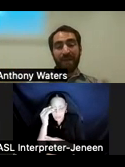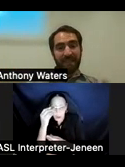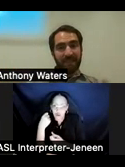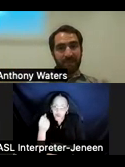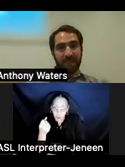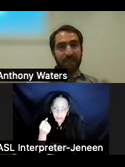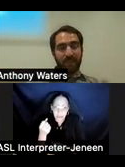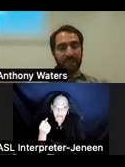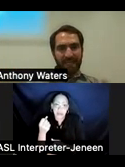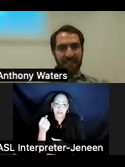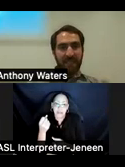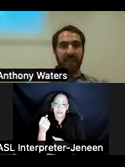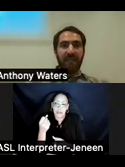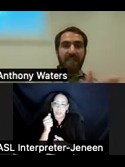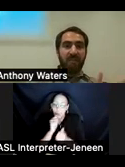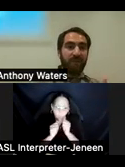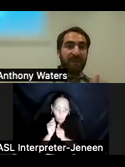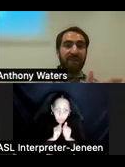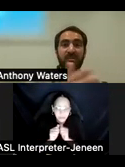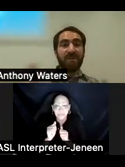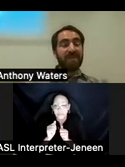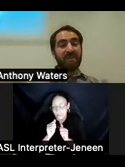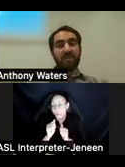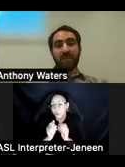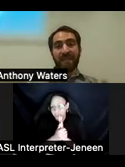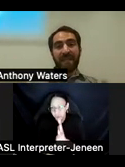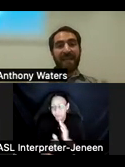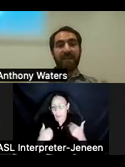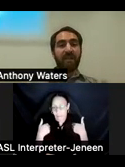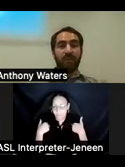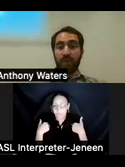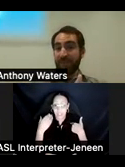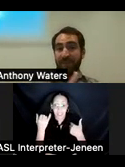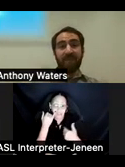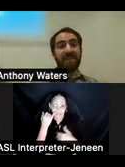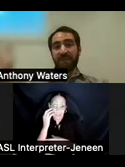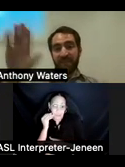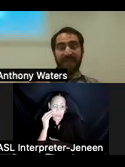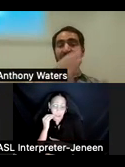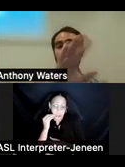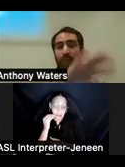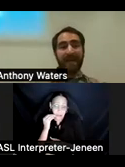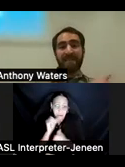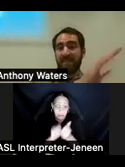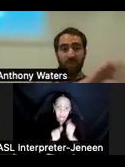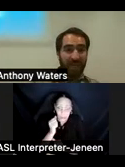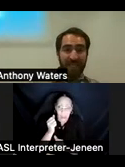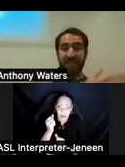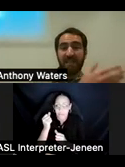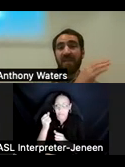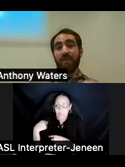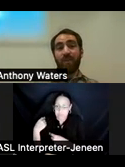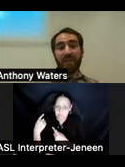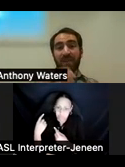coping mechanisms that the person has. And so if they're experiencing suicidality over a period of years and it kind of waxes and